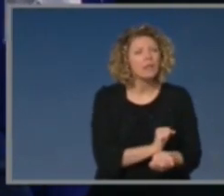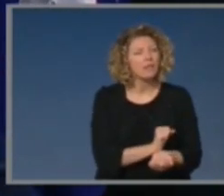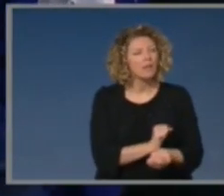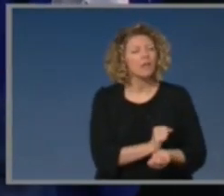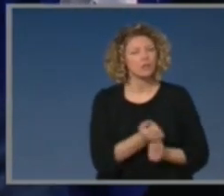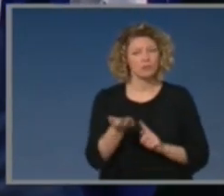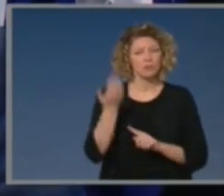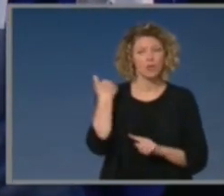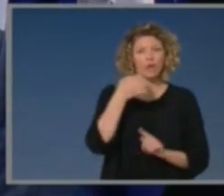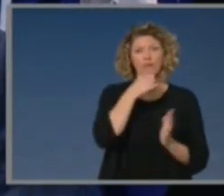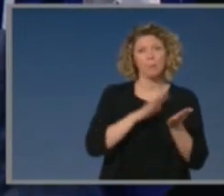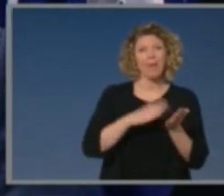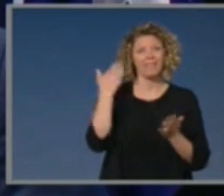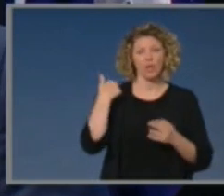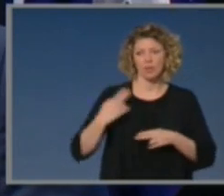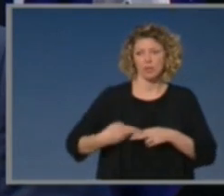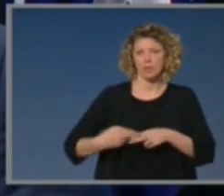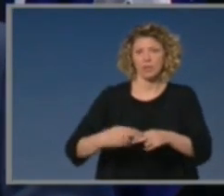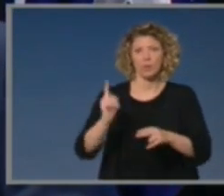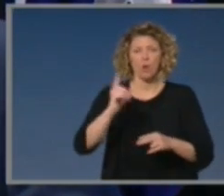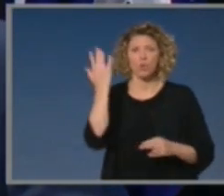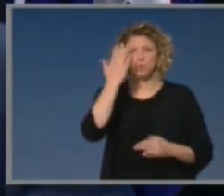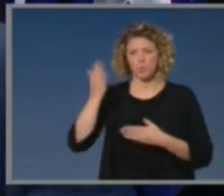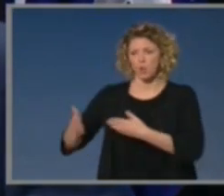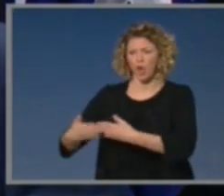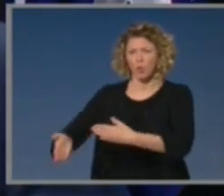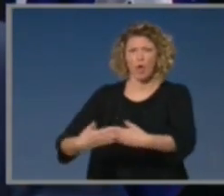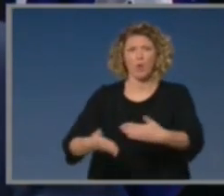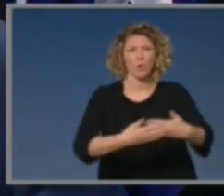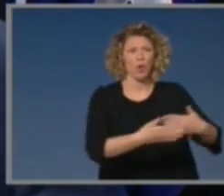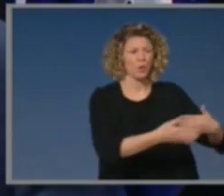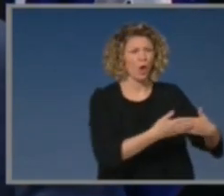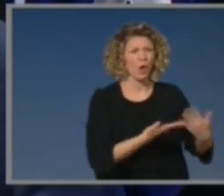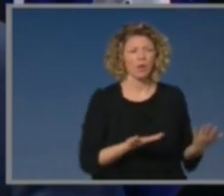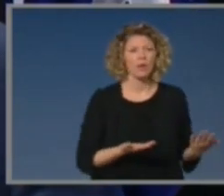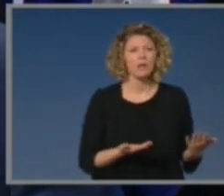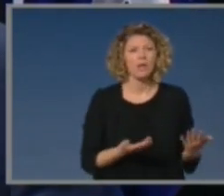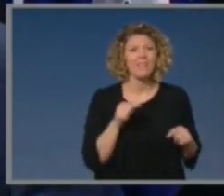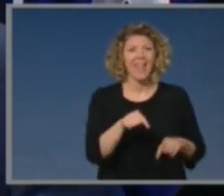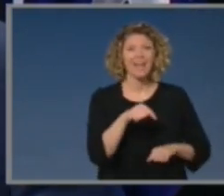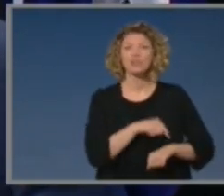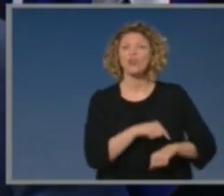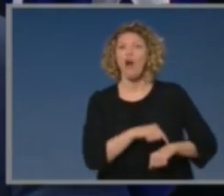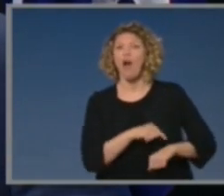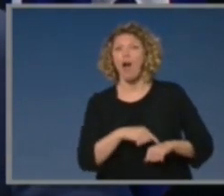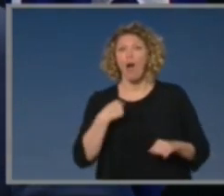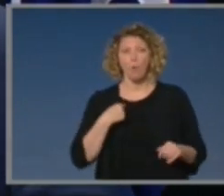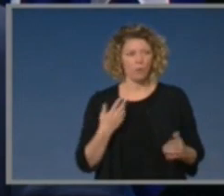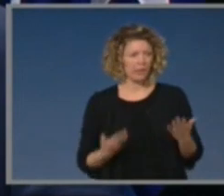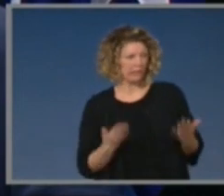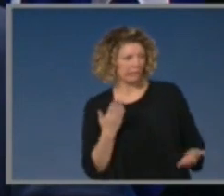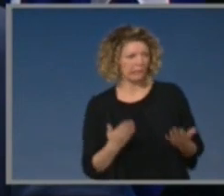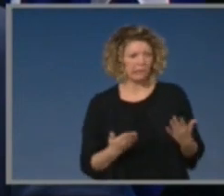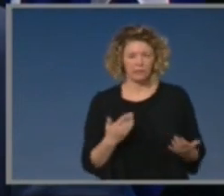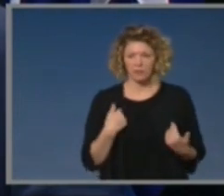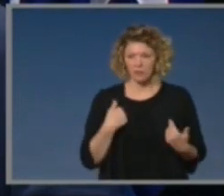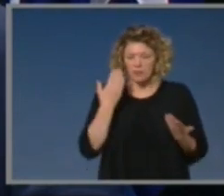ago to try and close the schools down. Because at that stage, we were not in a position to have any